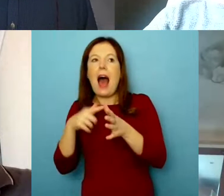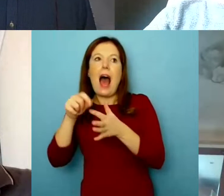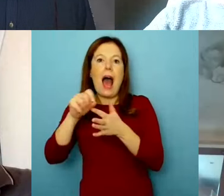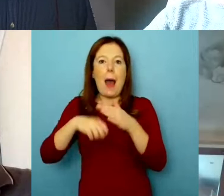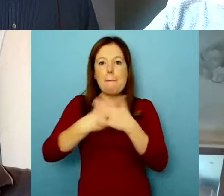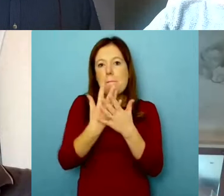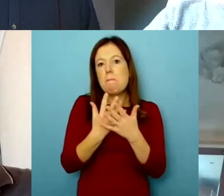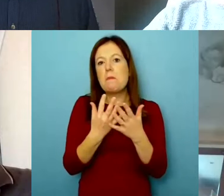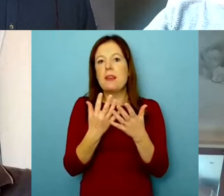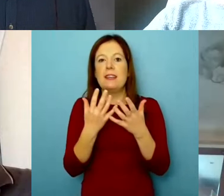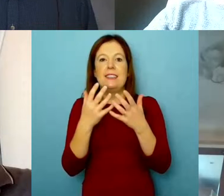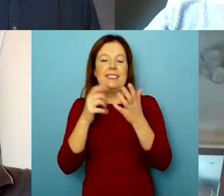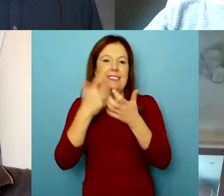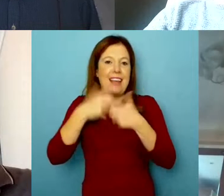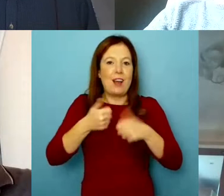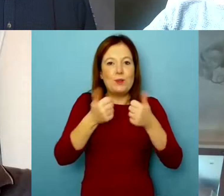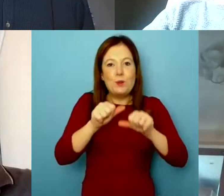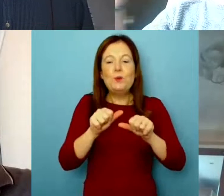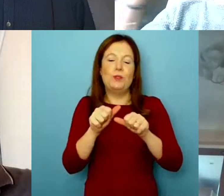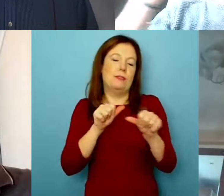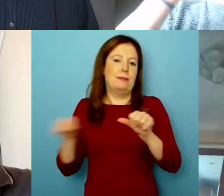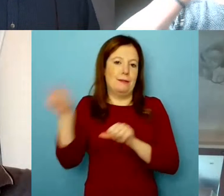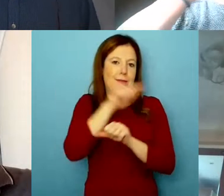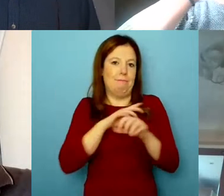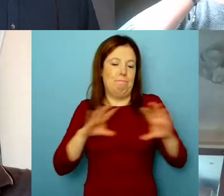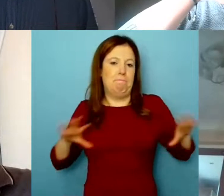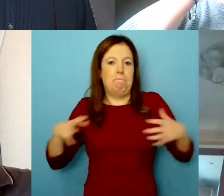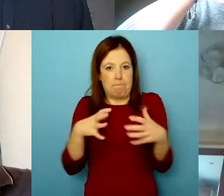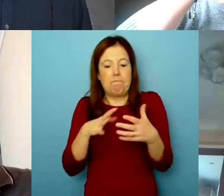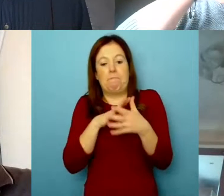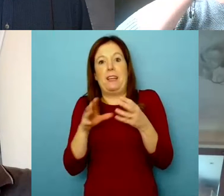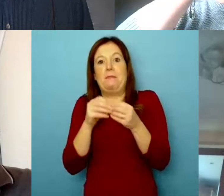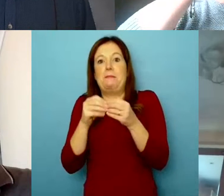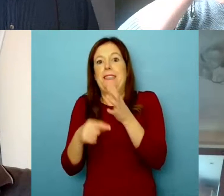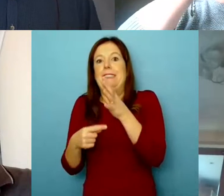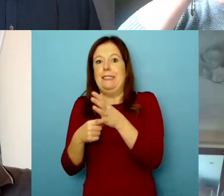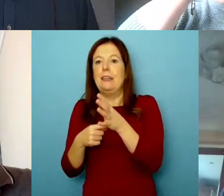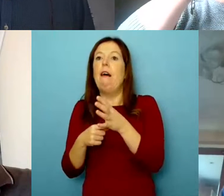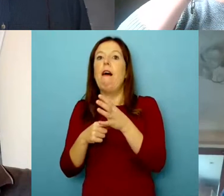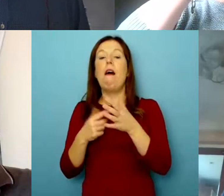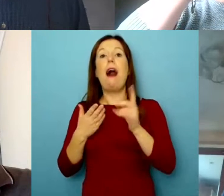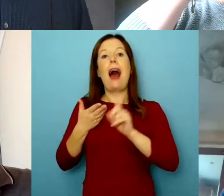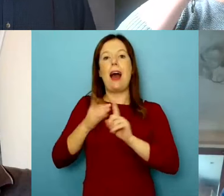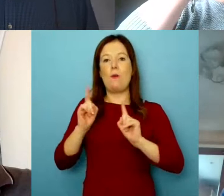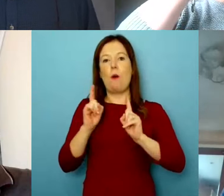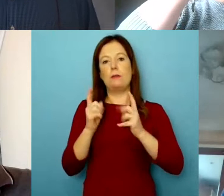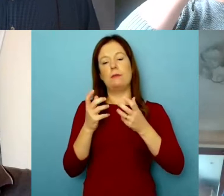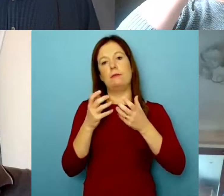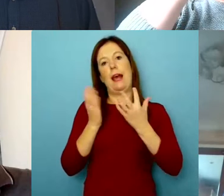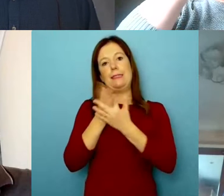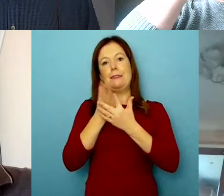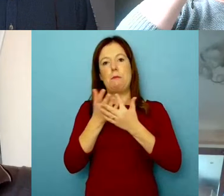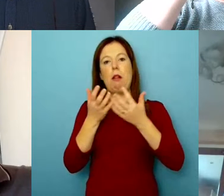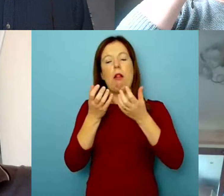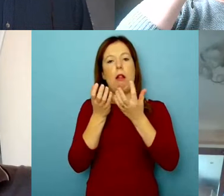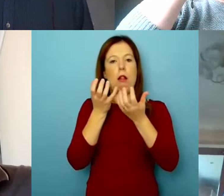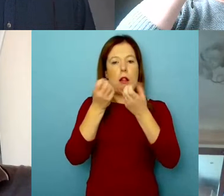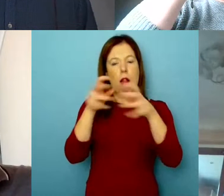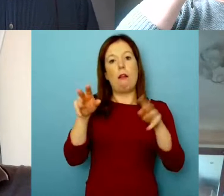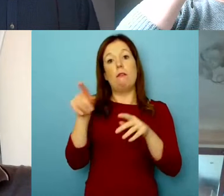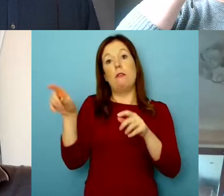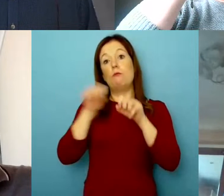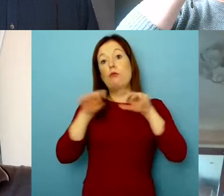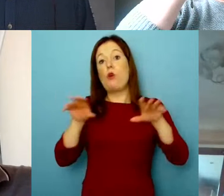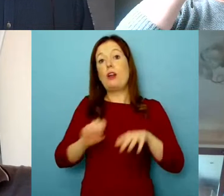developers, tech solution providers come together to develop interactive broadcast solutions. HBB TV is used extensively by broadcasters